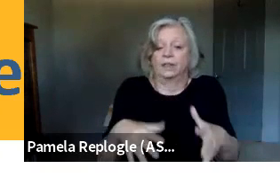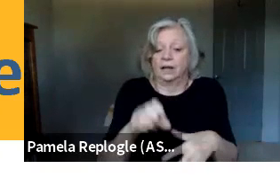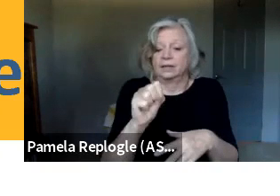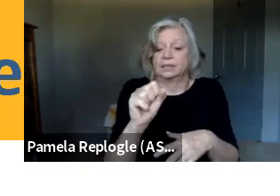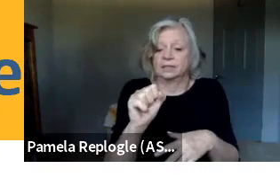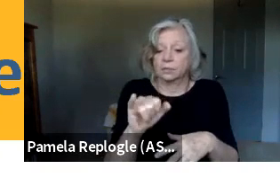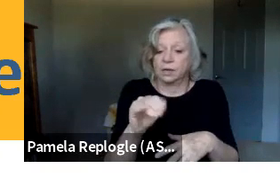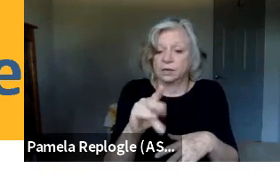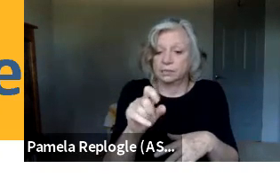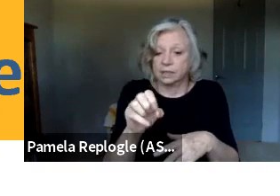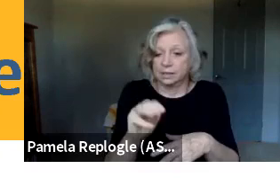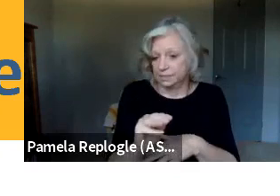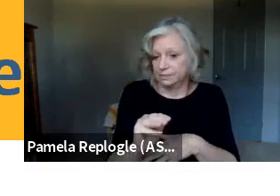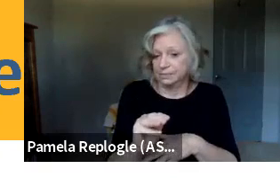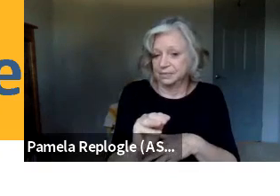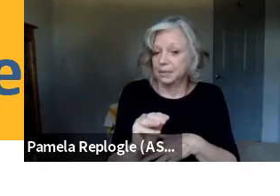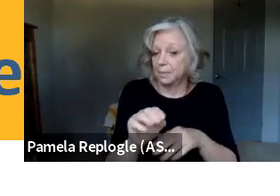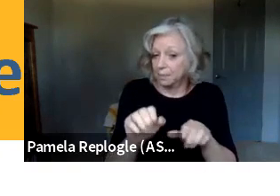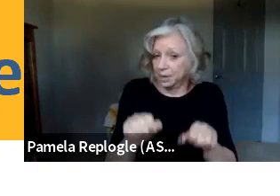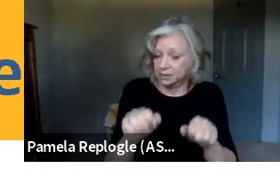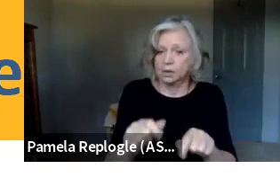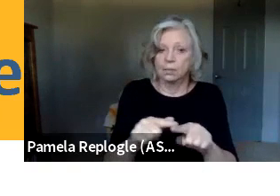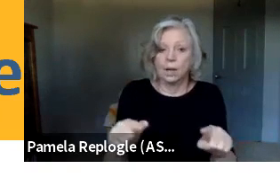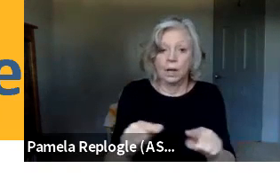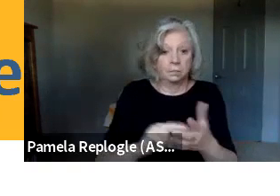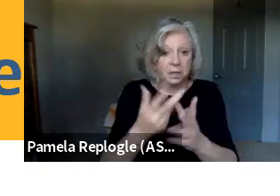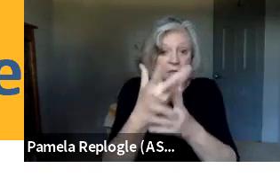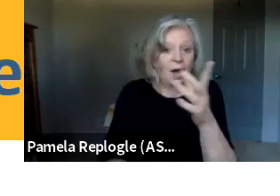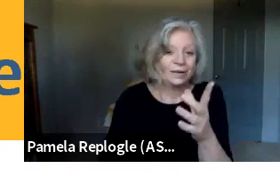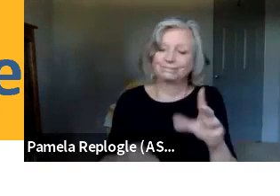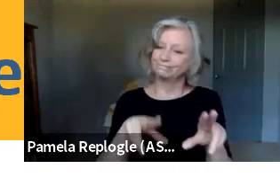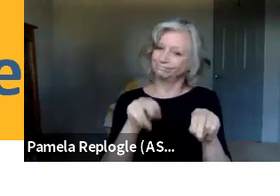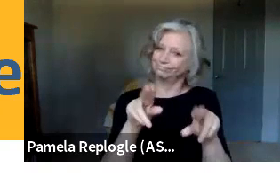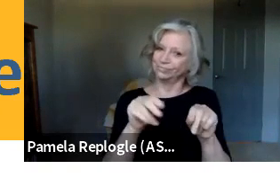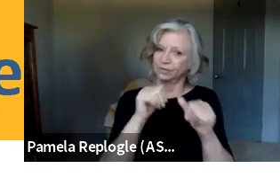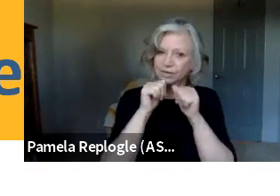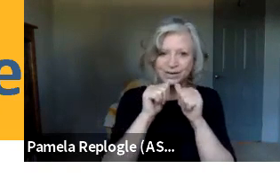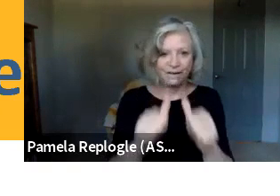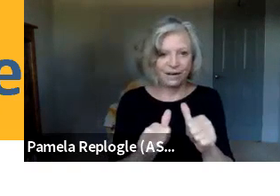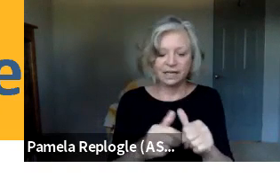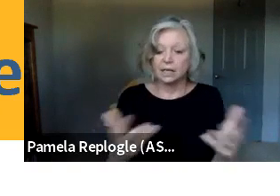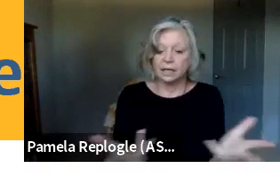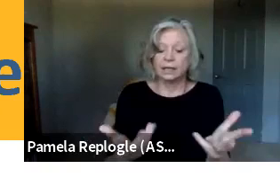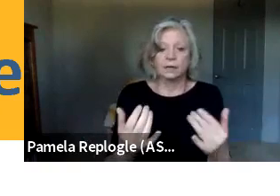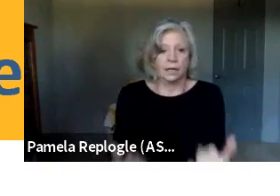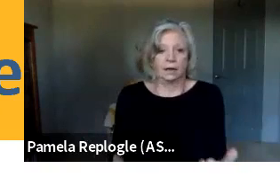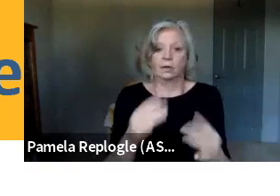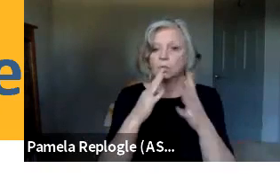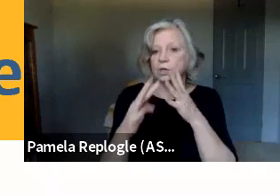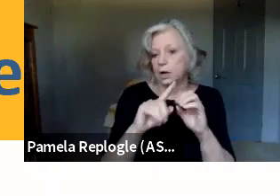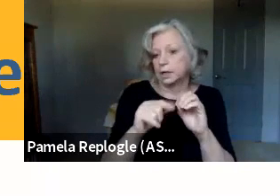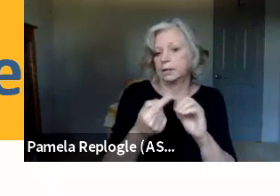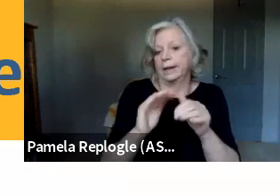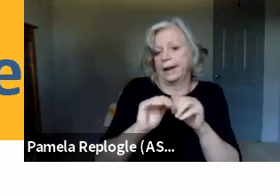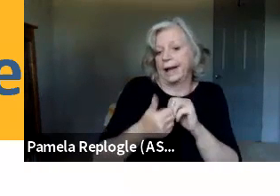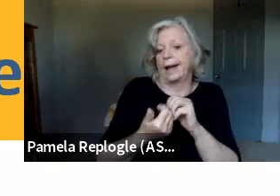Regardless, it hasn't gone away, and the pandemic is not over. Even though we are here today talking about moving past some